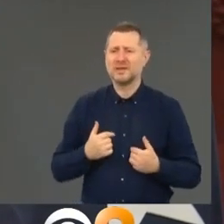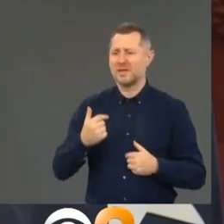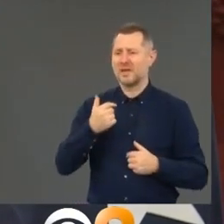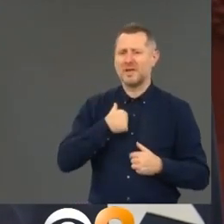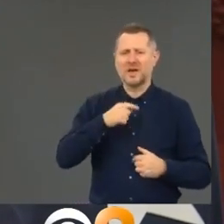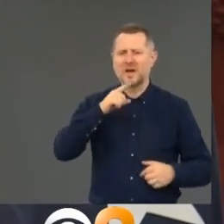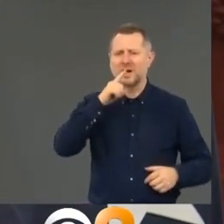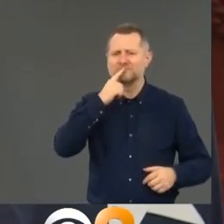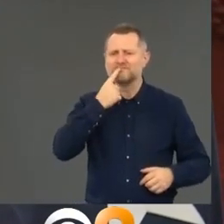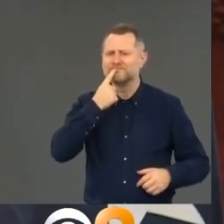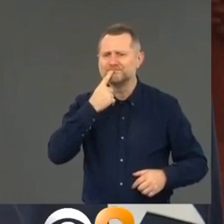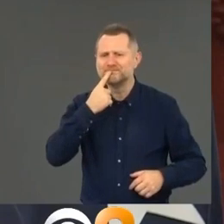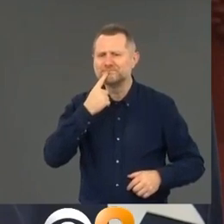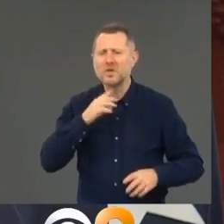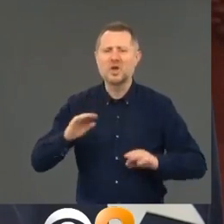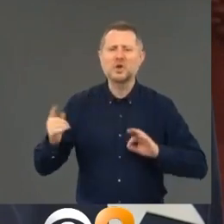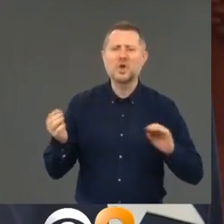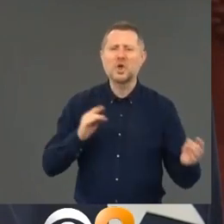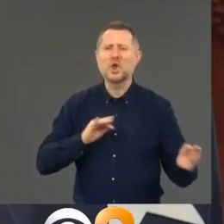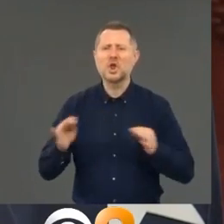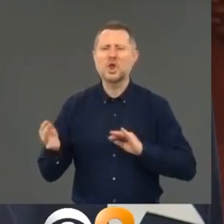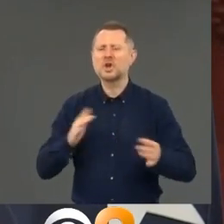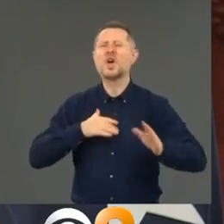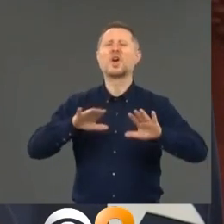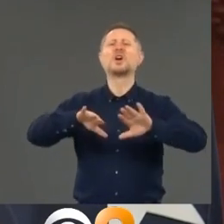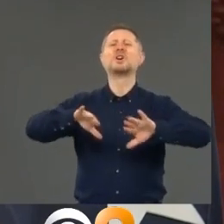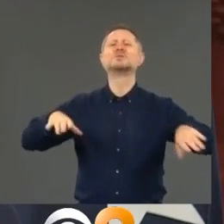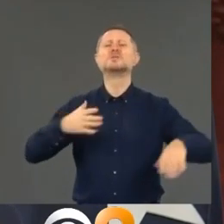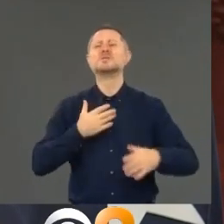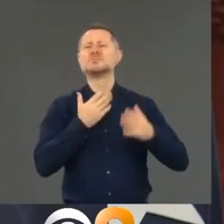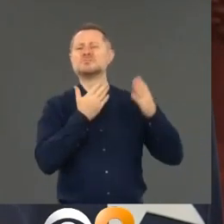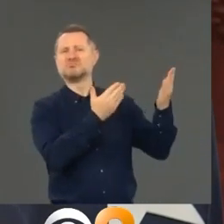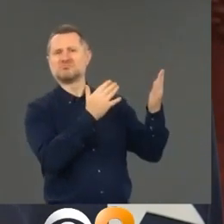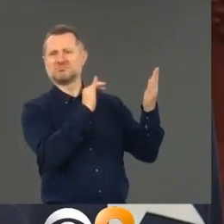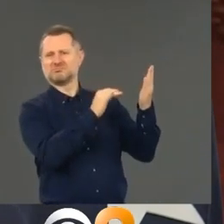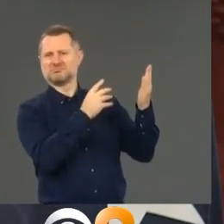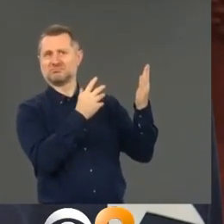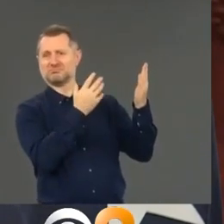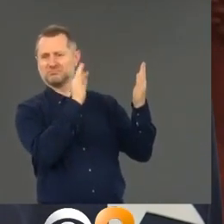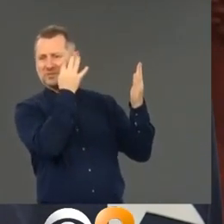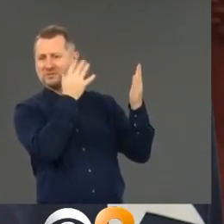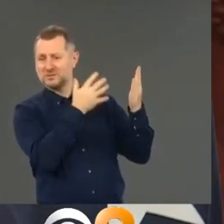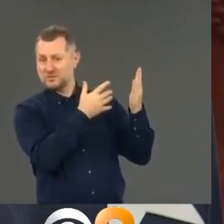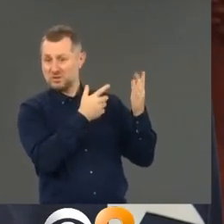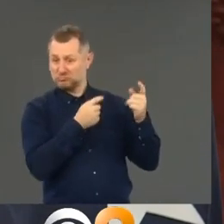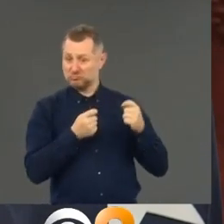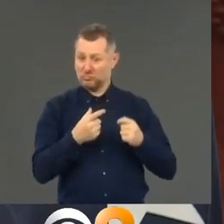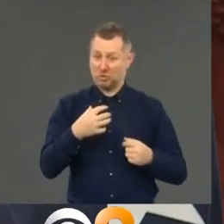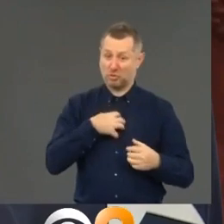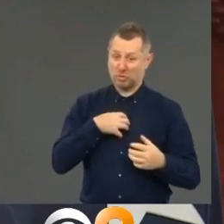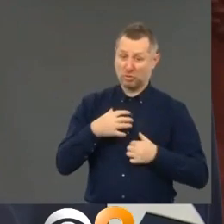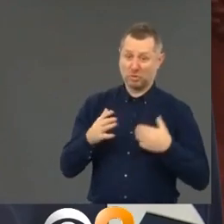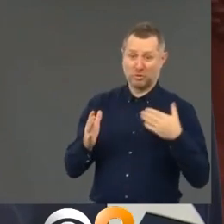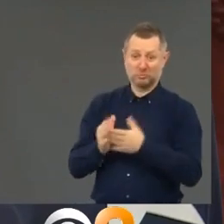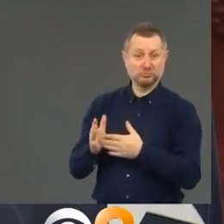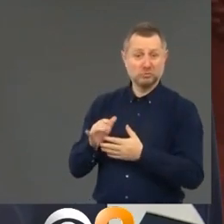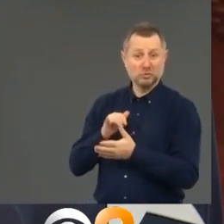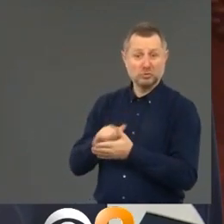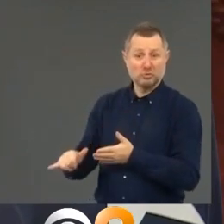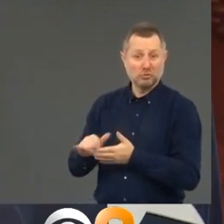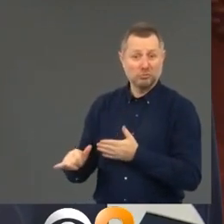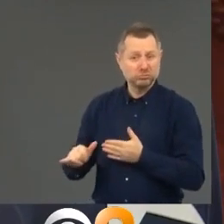to depoliticize it. So don't criticize the state for